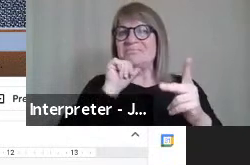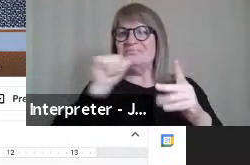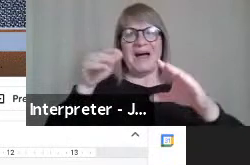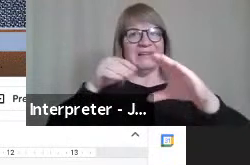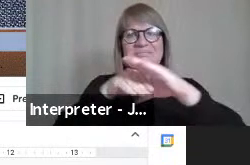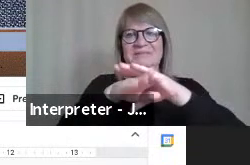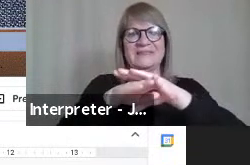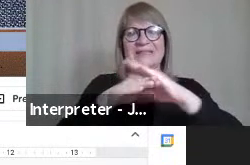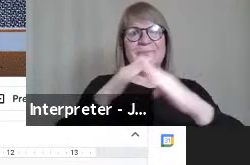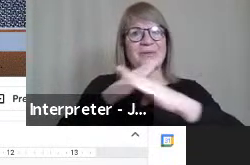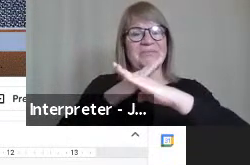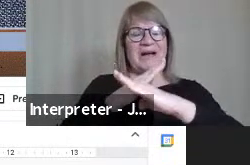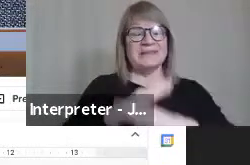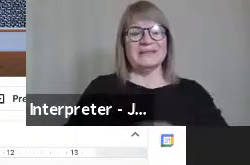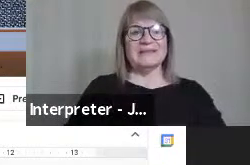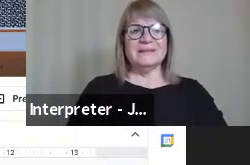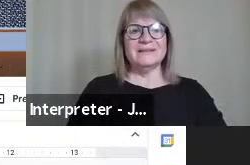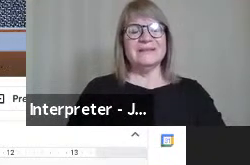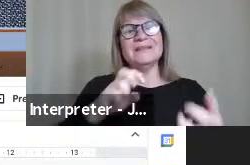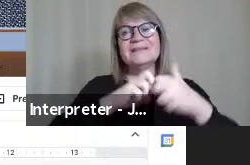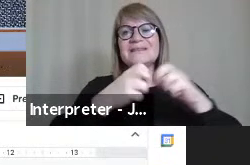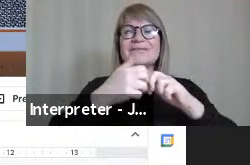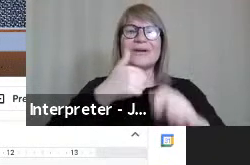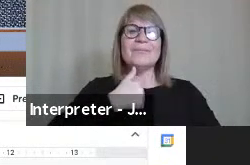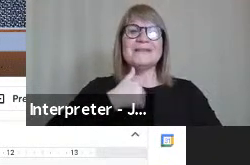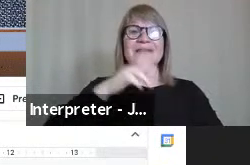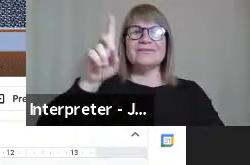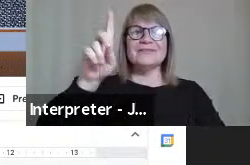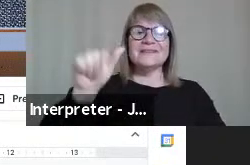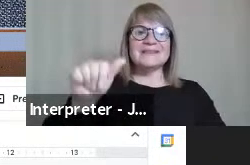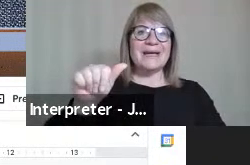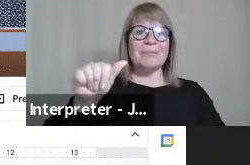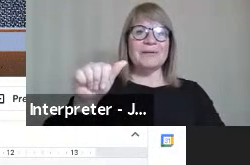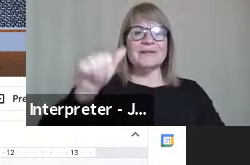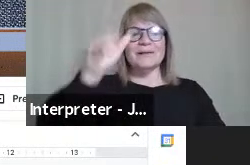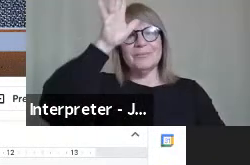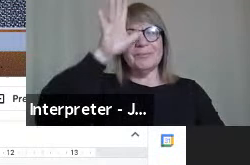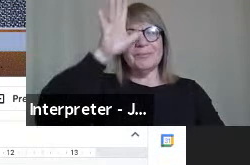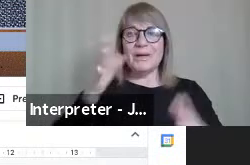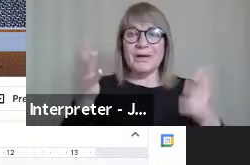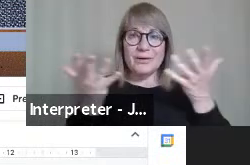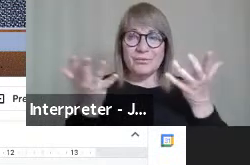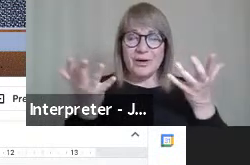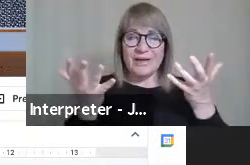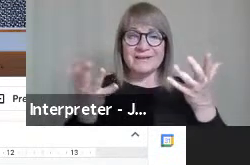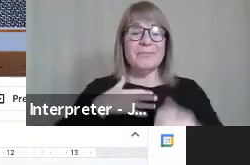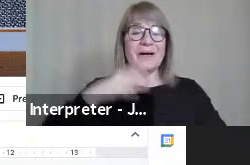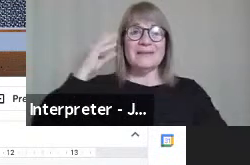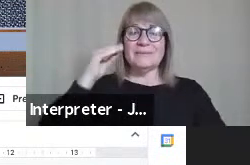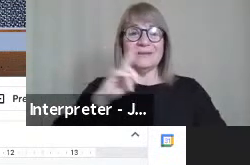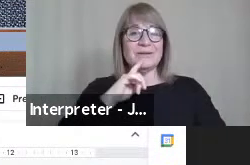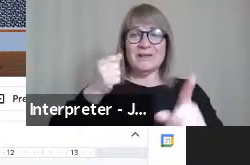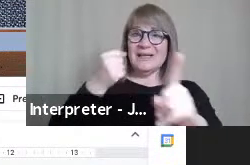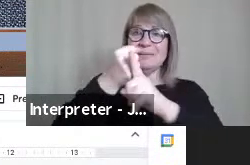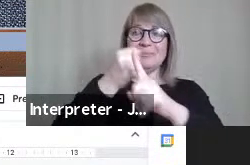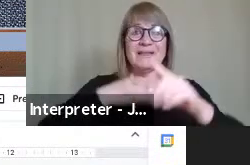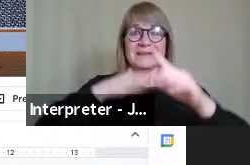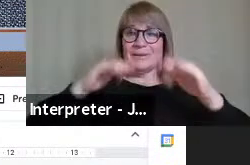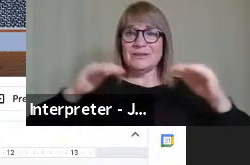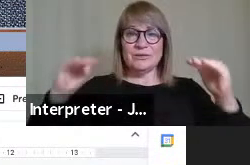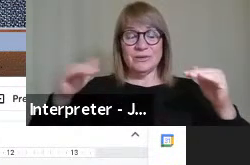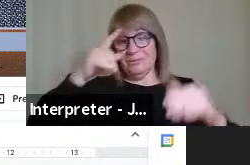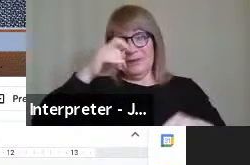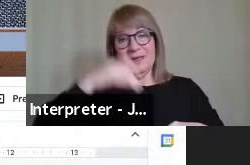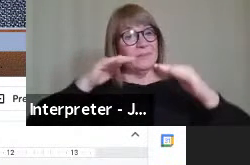you know the hardest thing about being a disabled parent at least in my experience is how this impacts your kids because my kids see